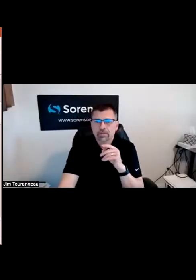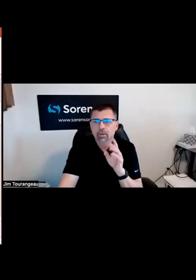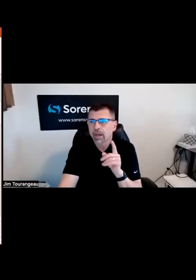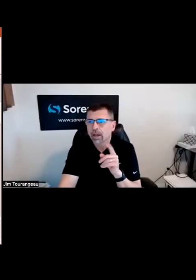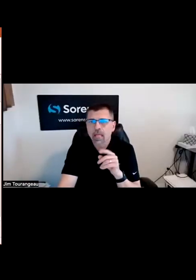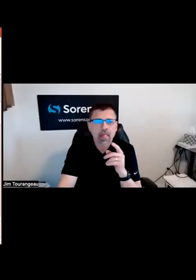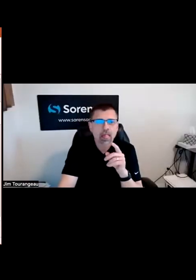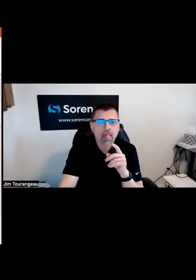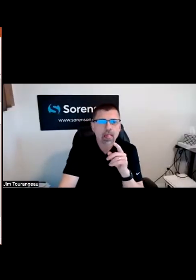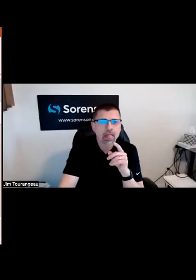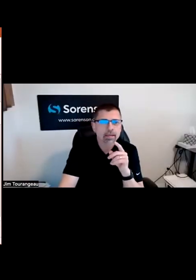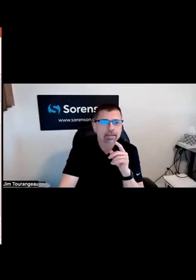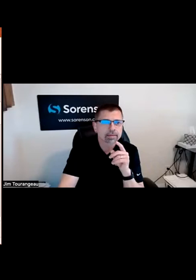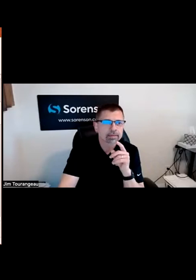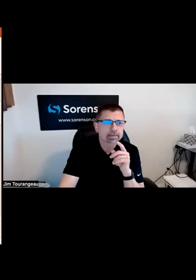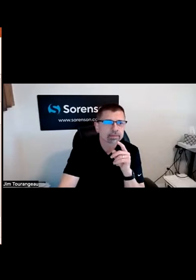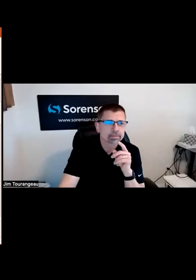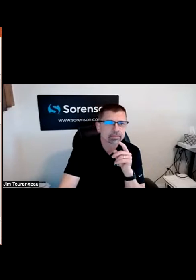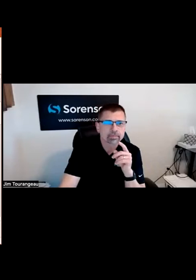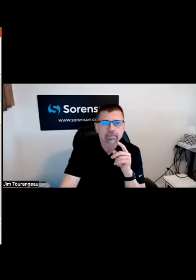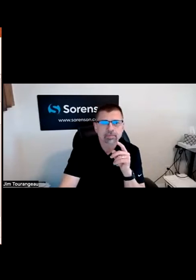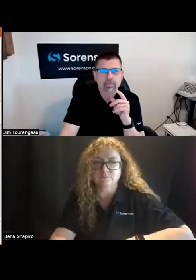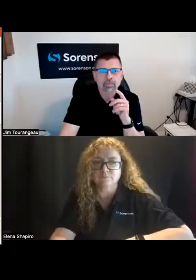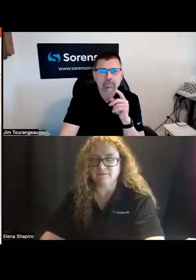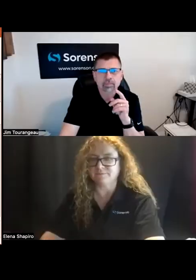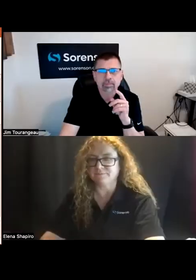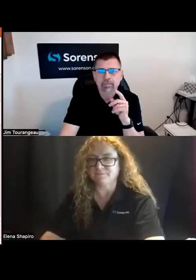Okay, I'm hoping that everyone can see that.